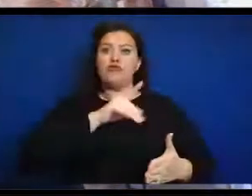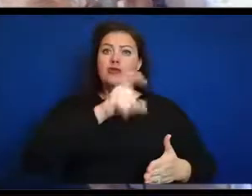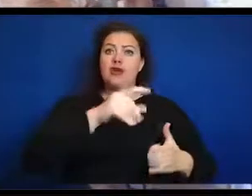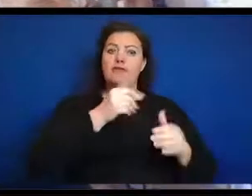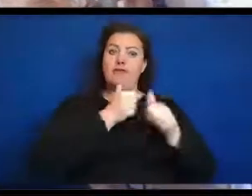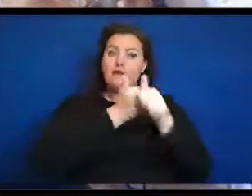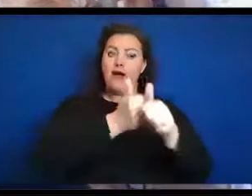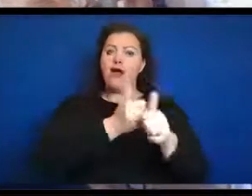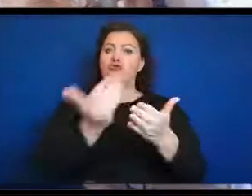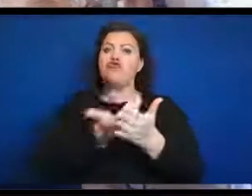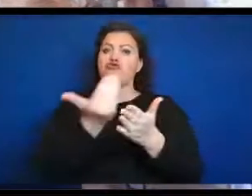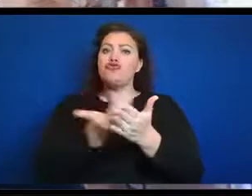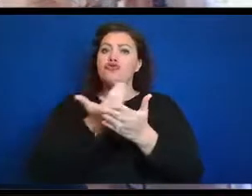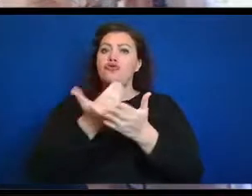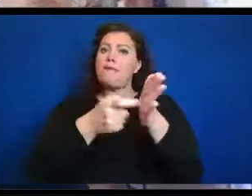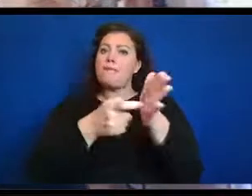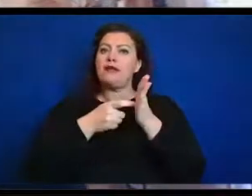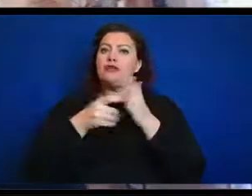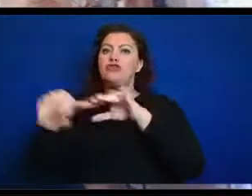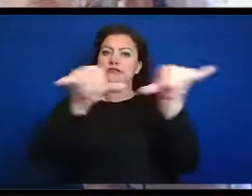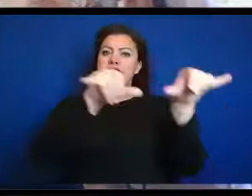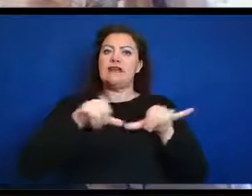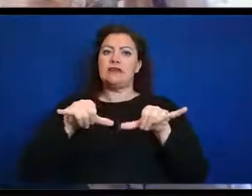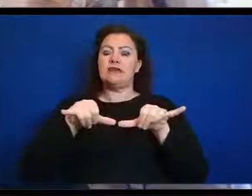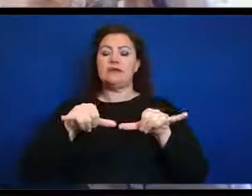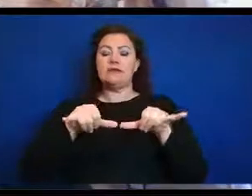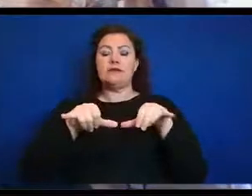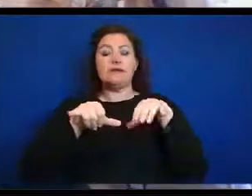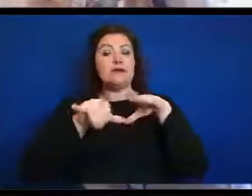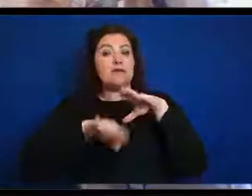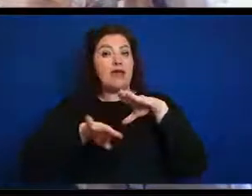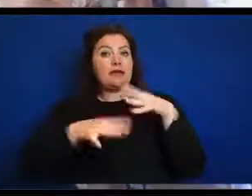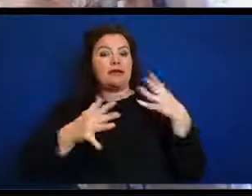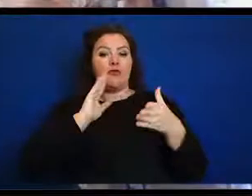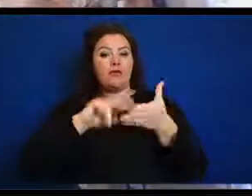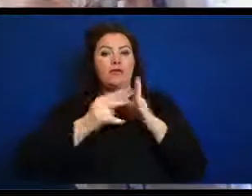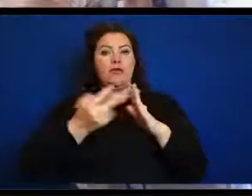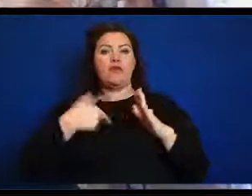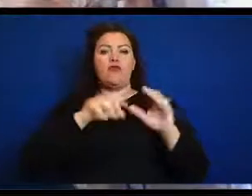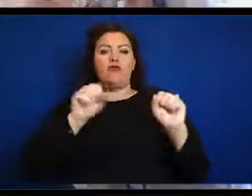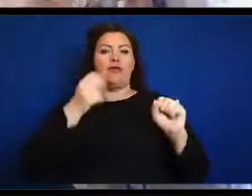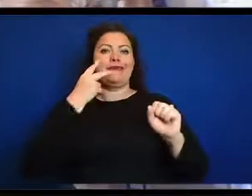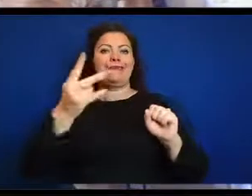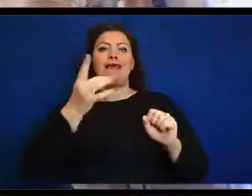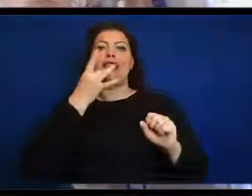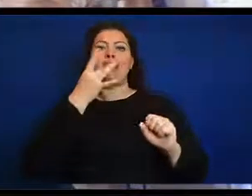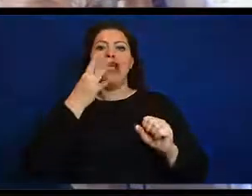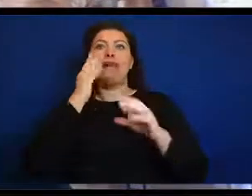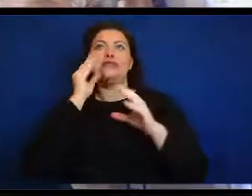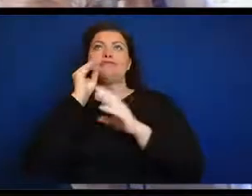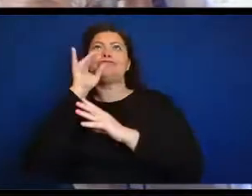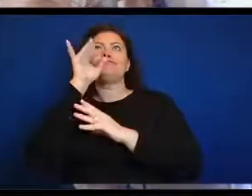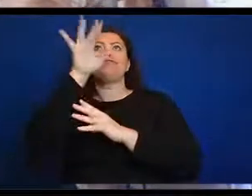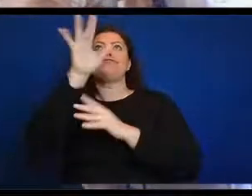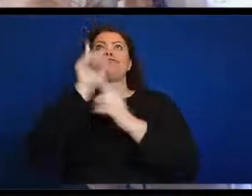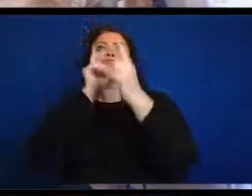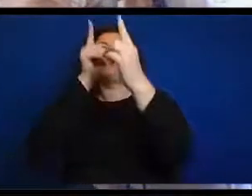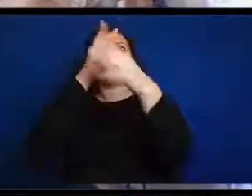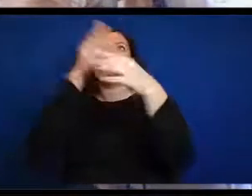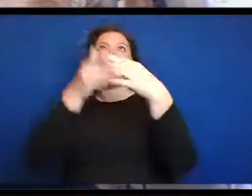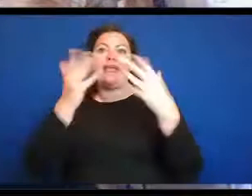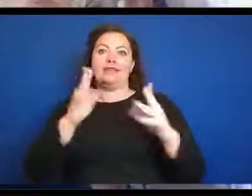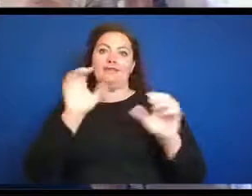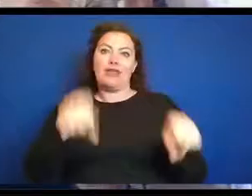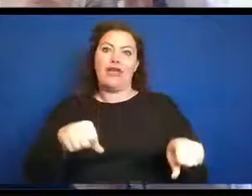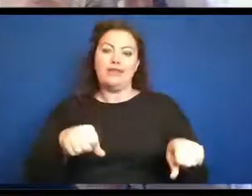standard. So essentially, it will finally mean that we can see a light at the end of the tunnel. Well, again, I want to